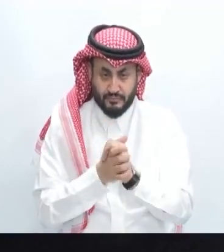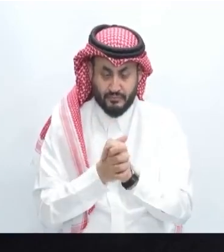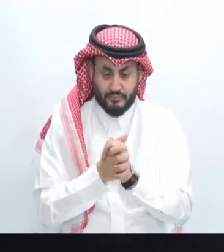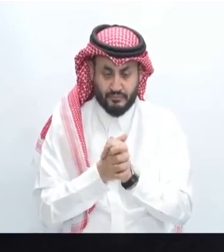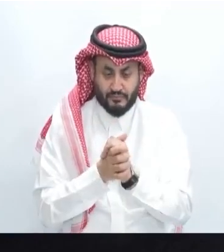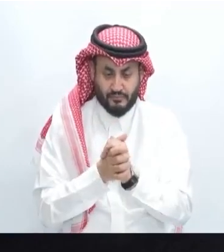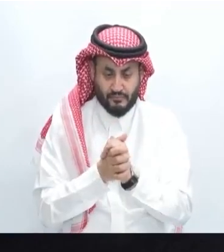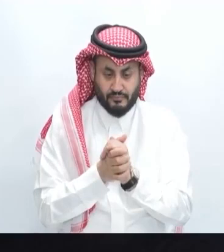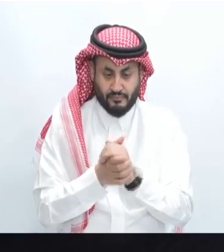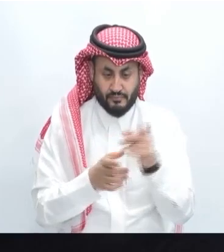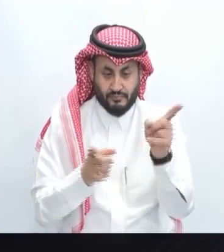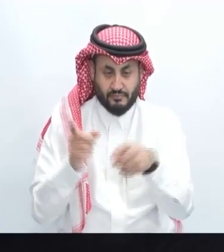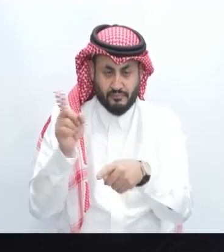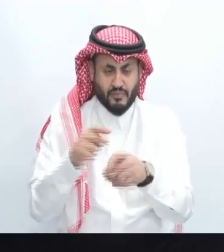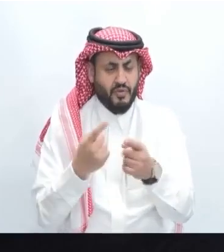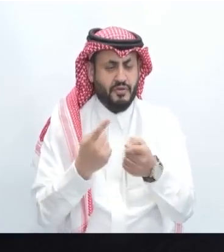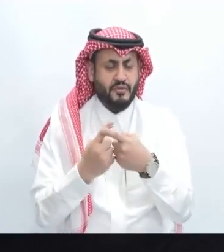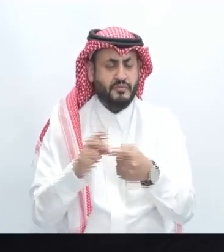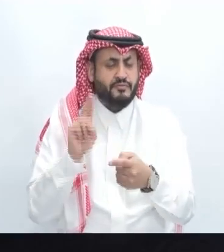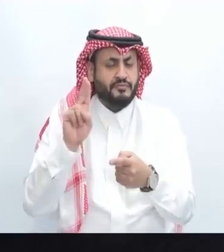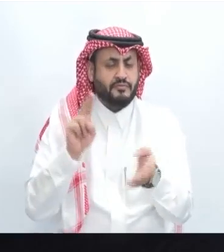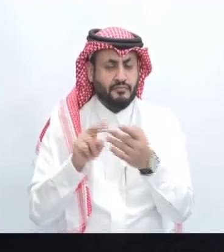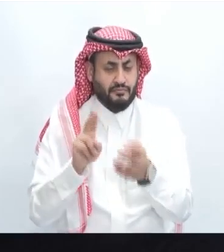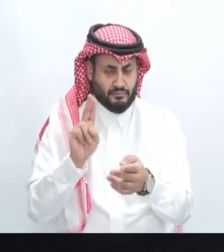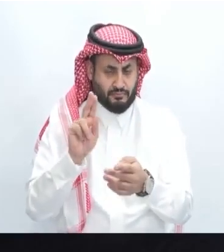phrases, then we did match them with the sound or the